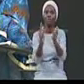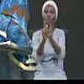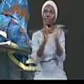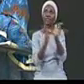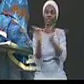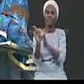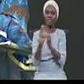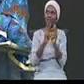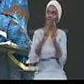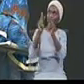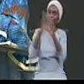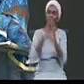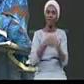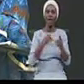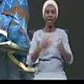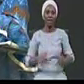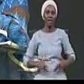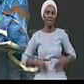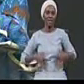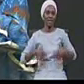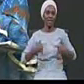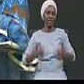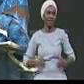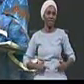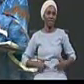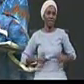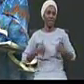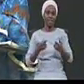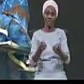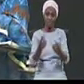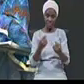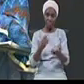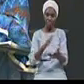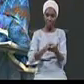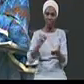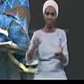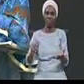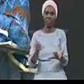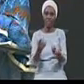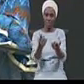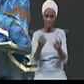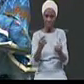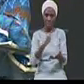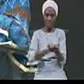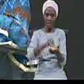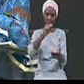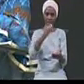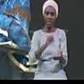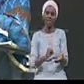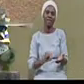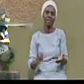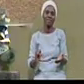Come to Jesus, look and live.